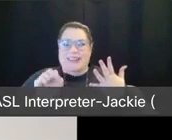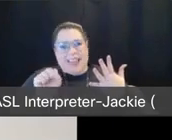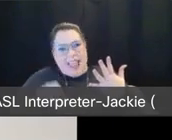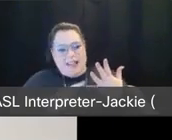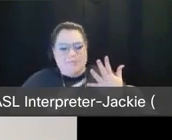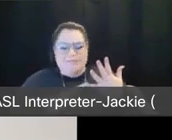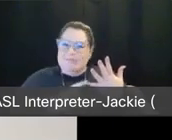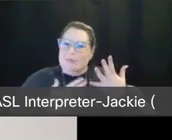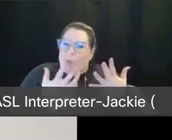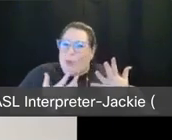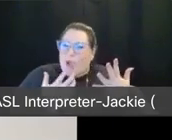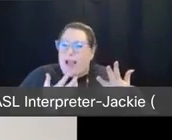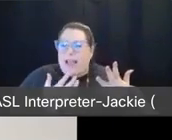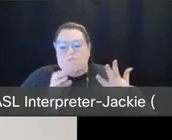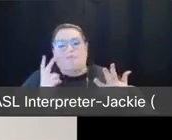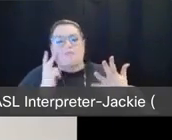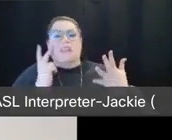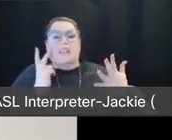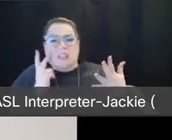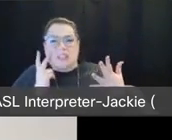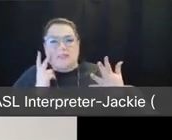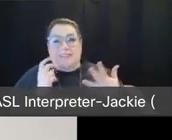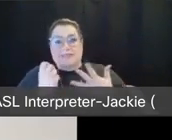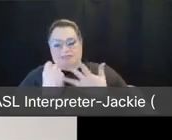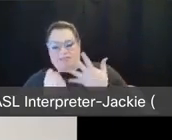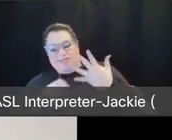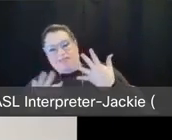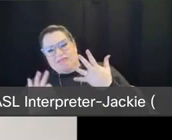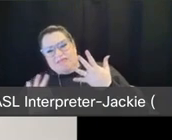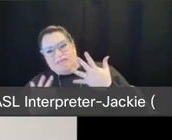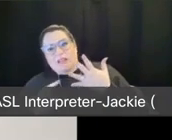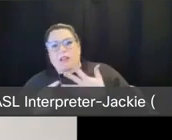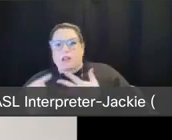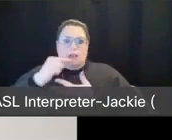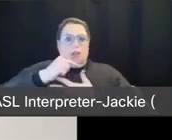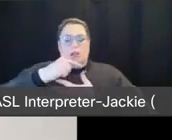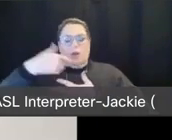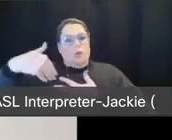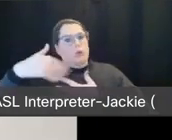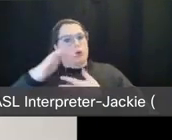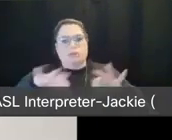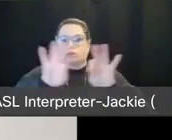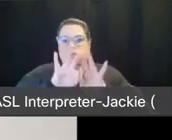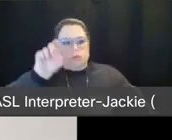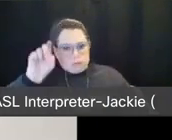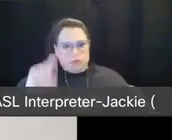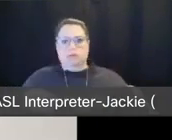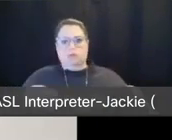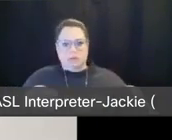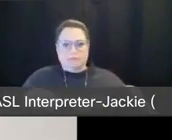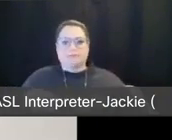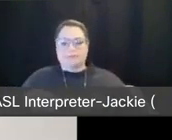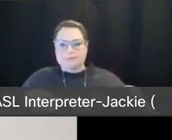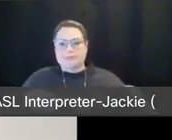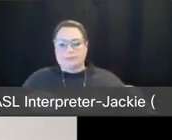was the orange and green plaid carpet had to go, without a doubt. That had to happen. It would be great if we